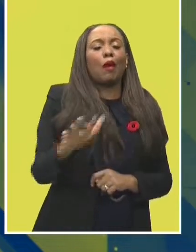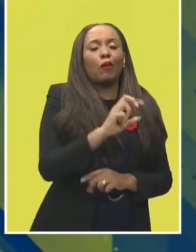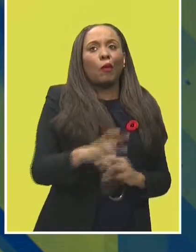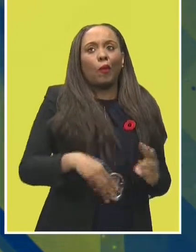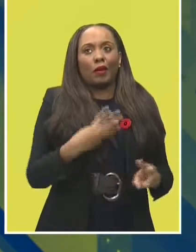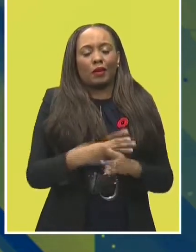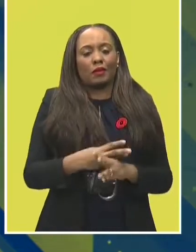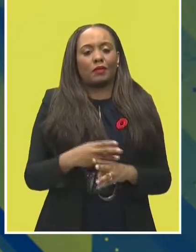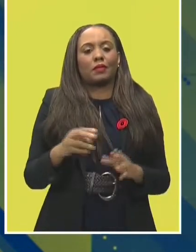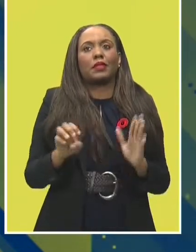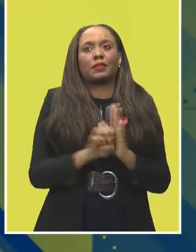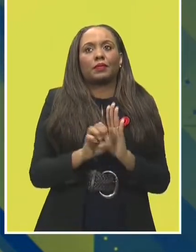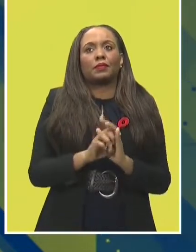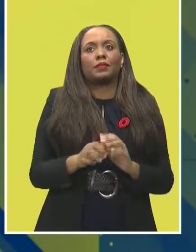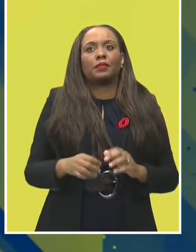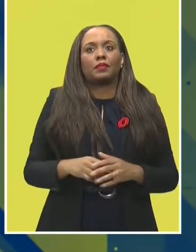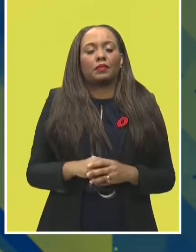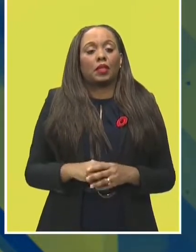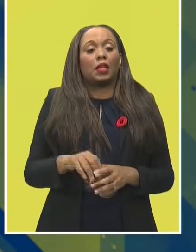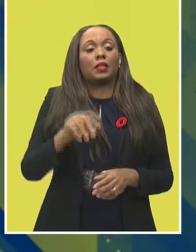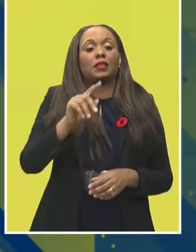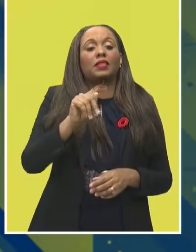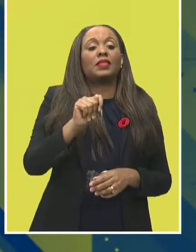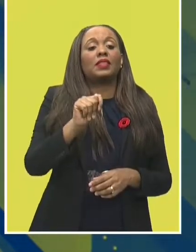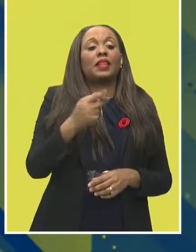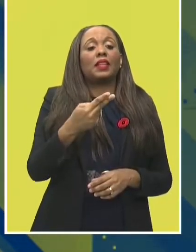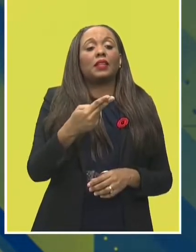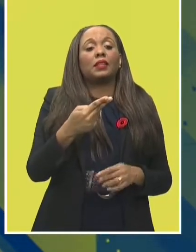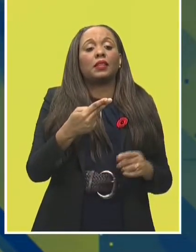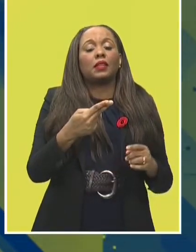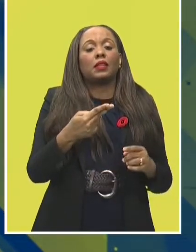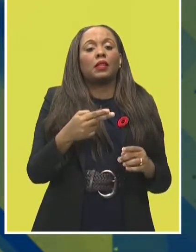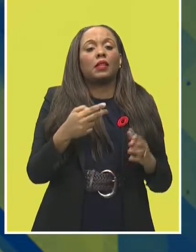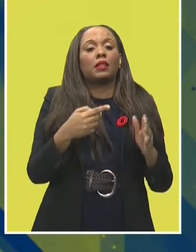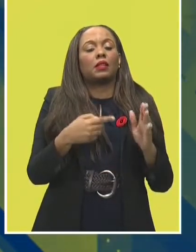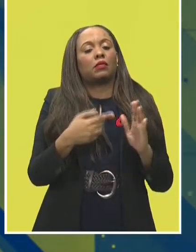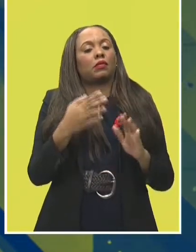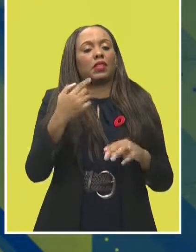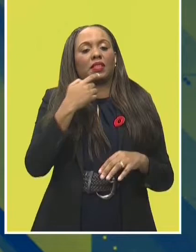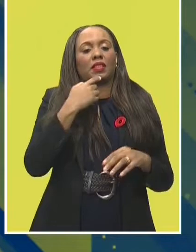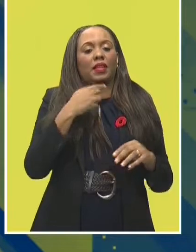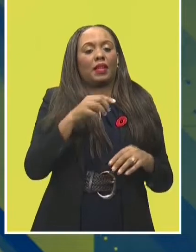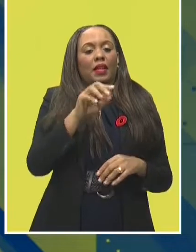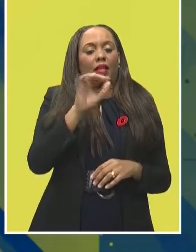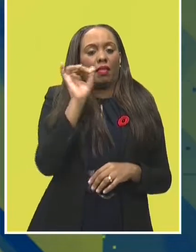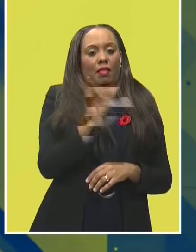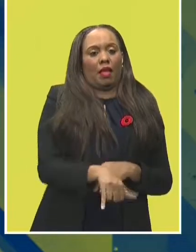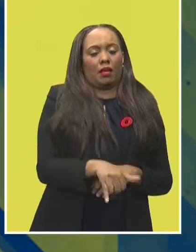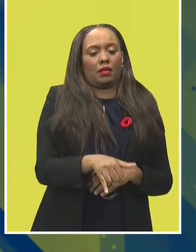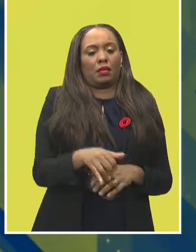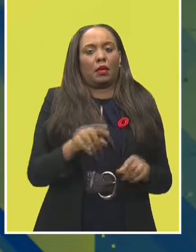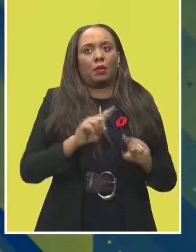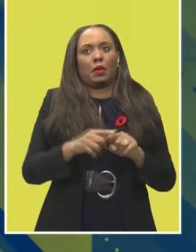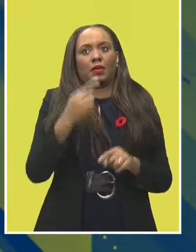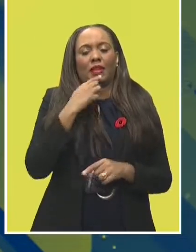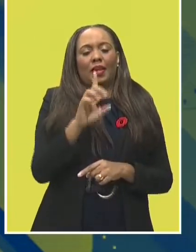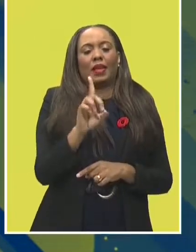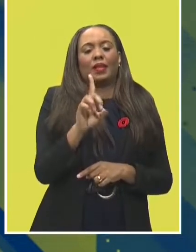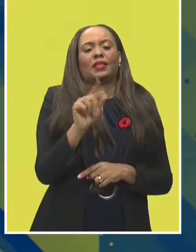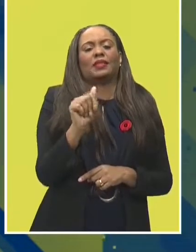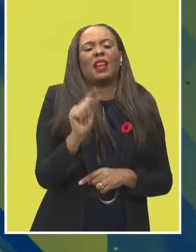example, in Bajan dialect, the sound of TH is pronounced as a D sound, so that becomes dat. This is pronounced as